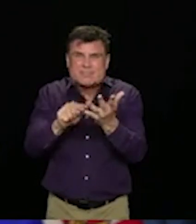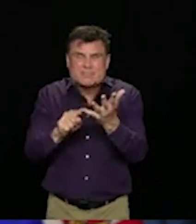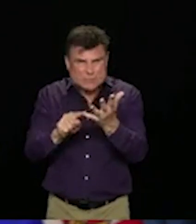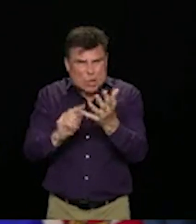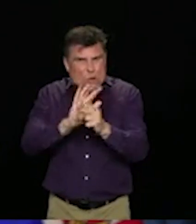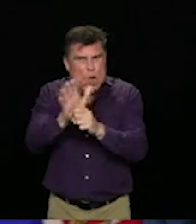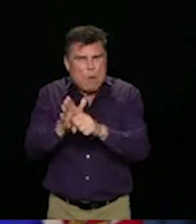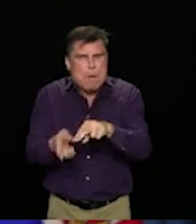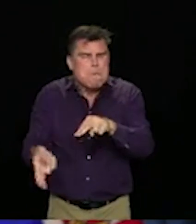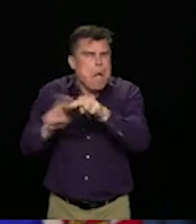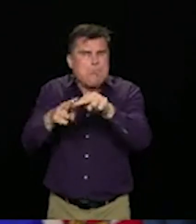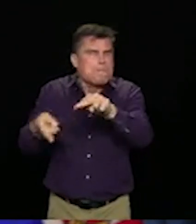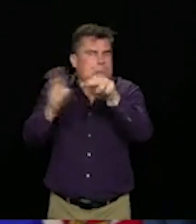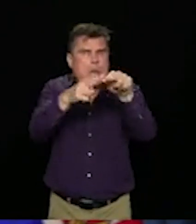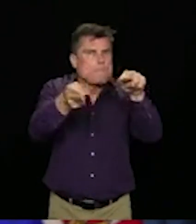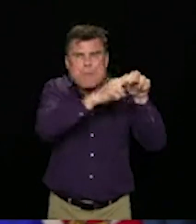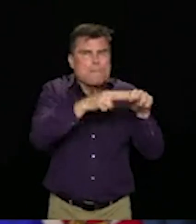Arizona